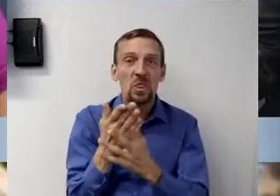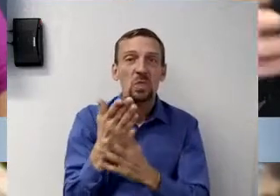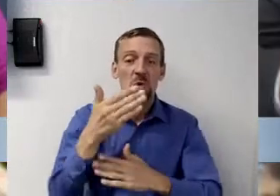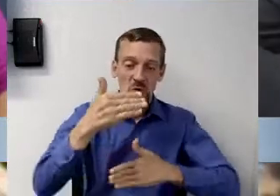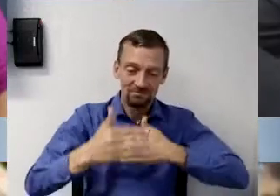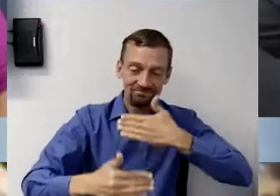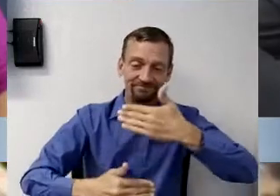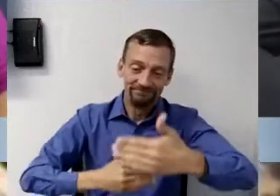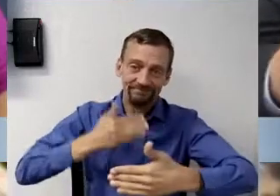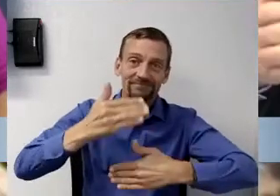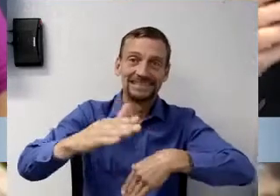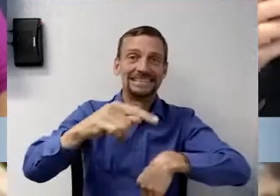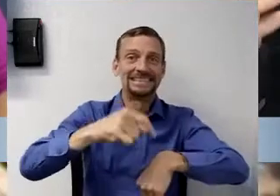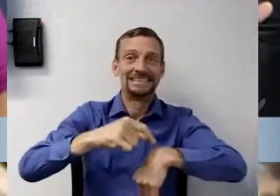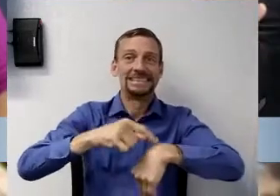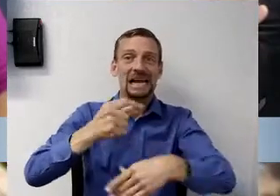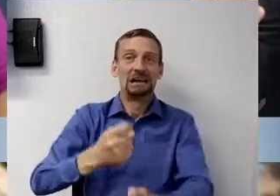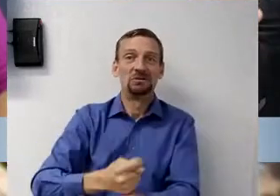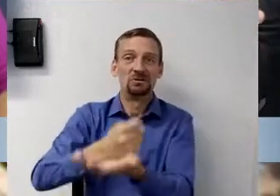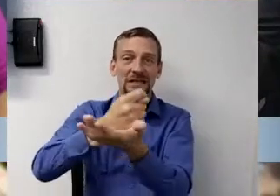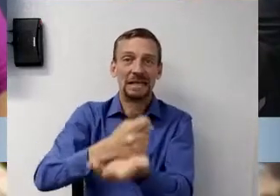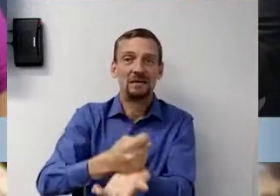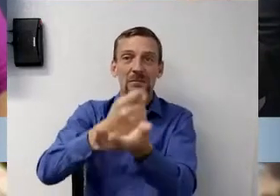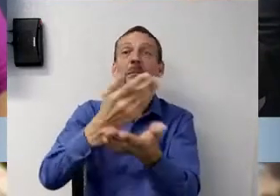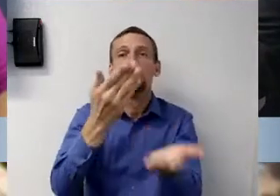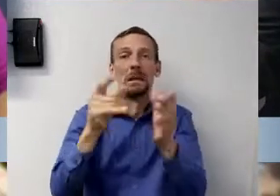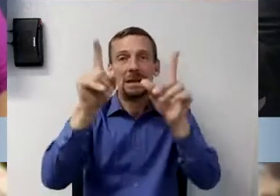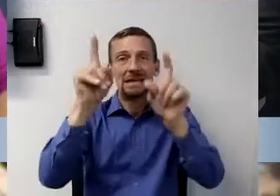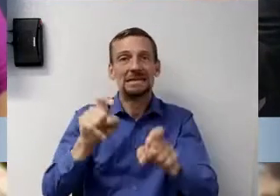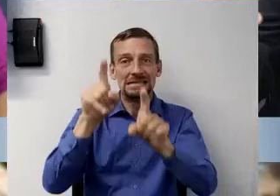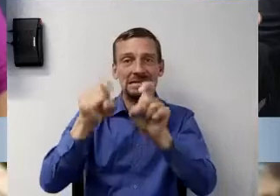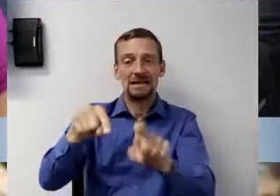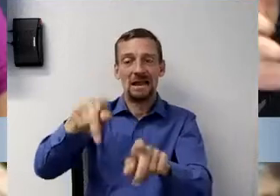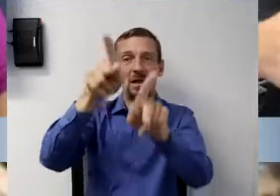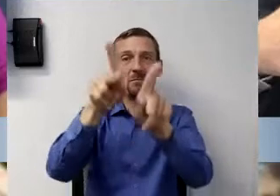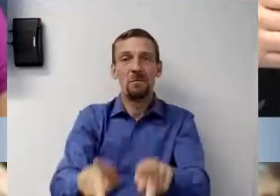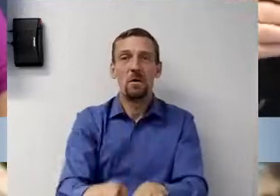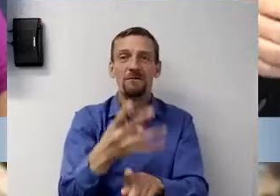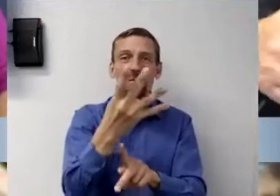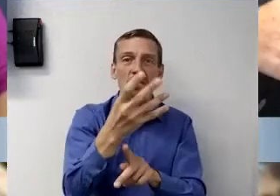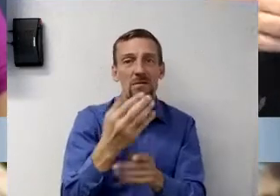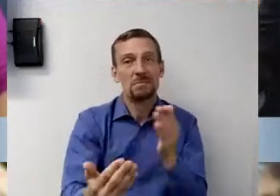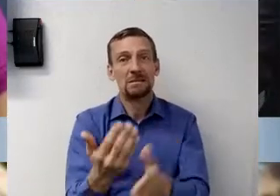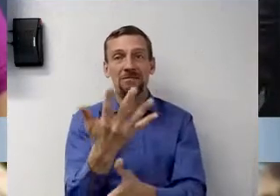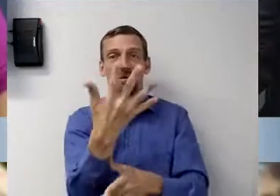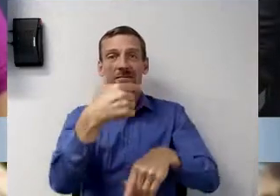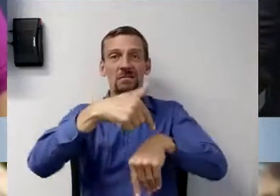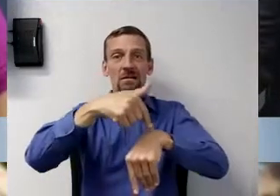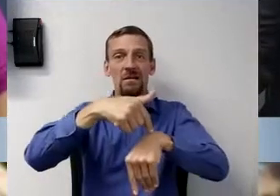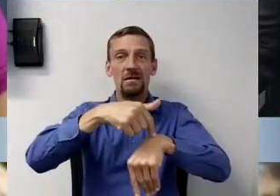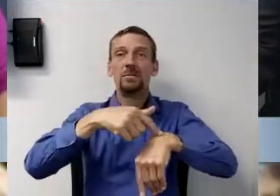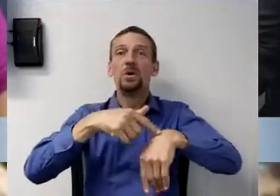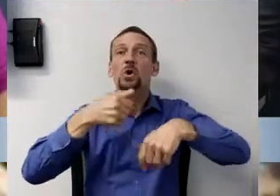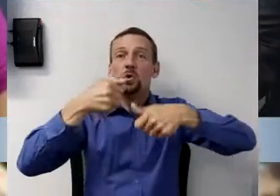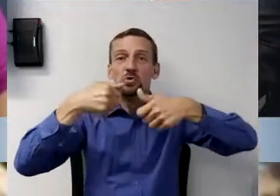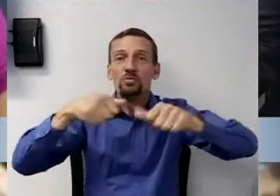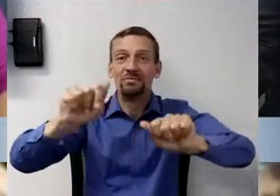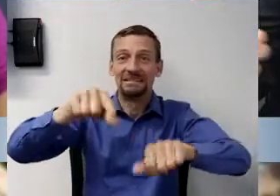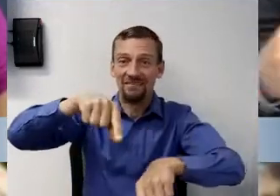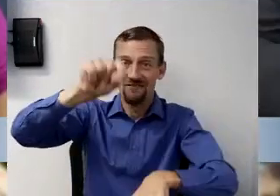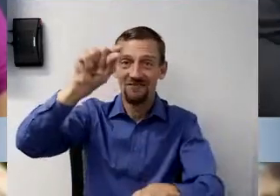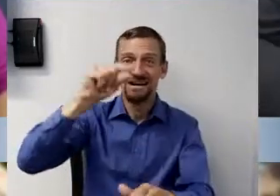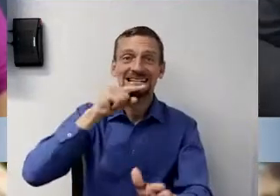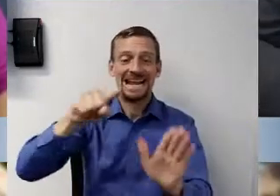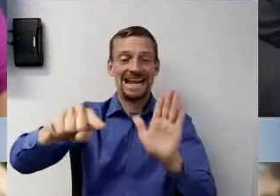over some period of time, they may be tested 4 or 5 times, still waiting for that final negative test that